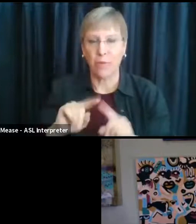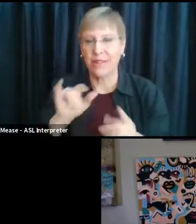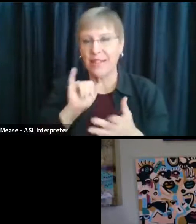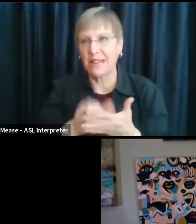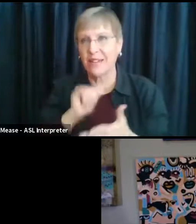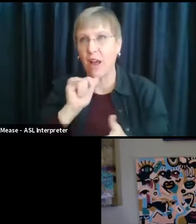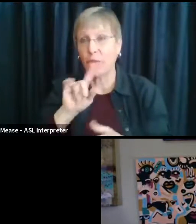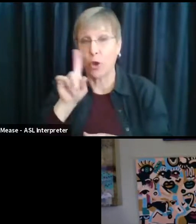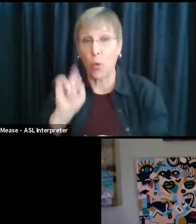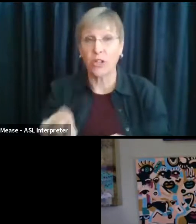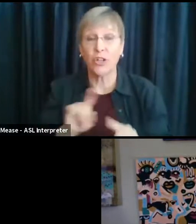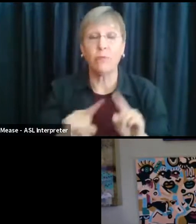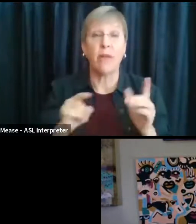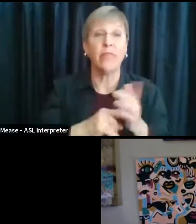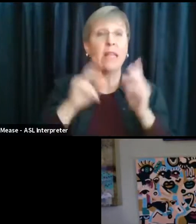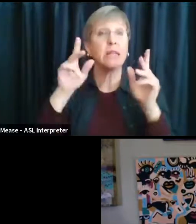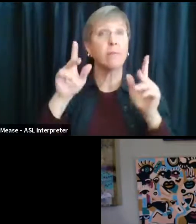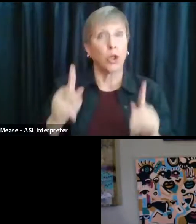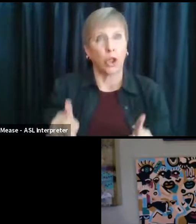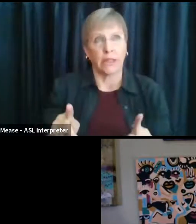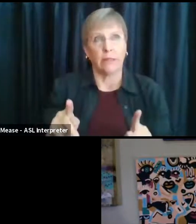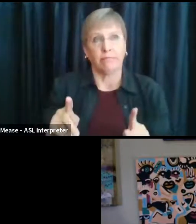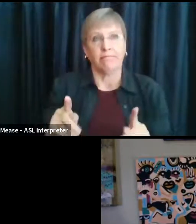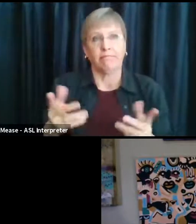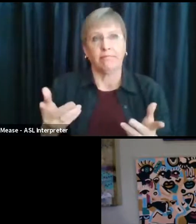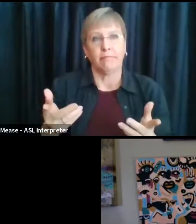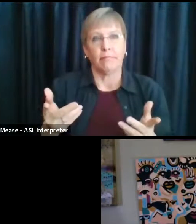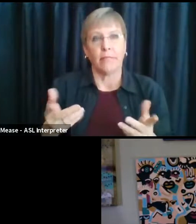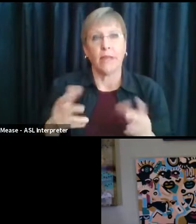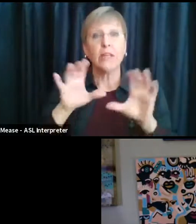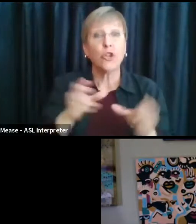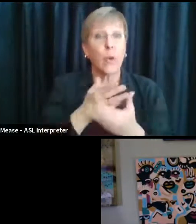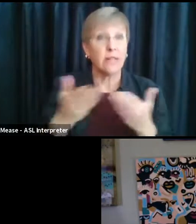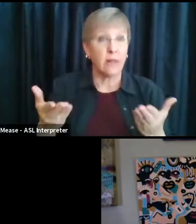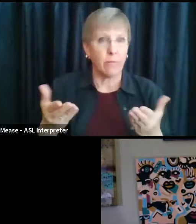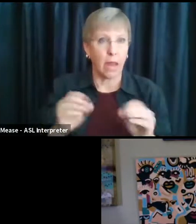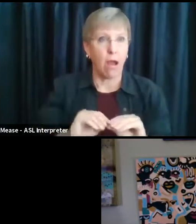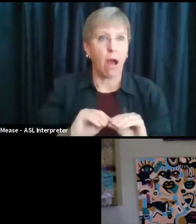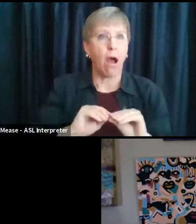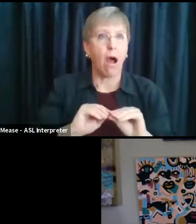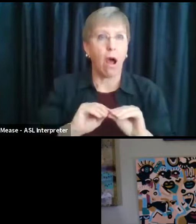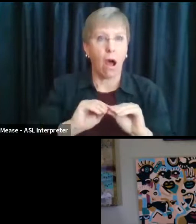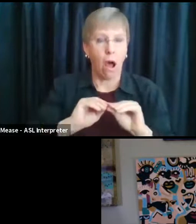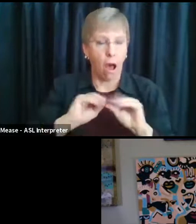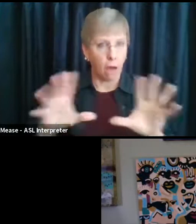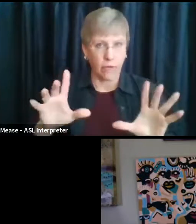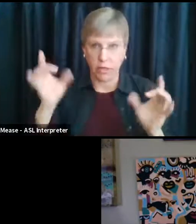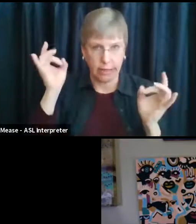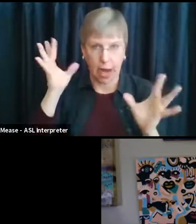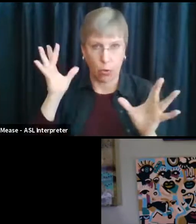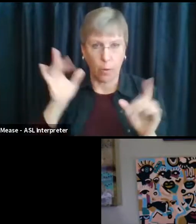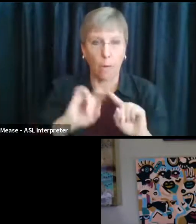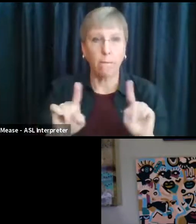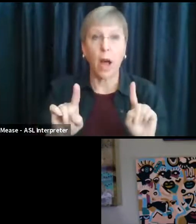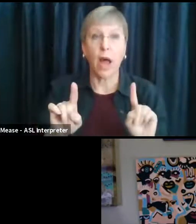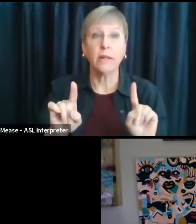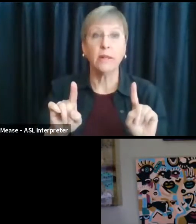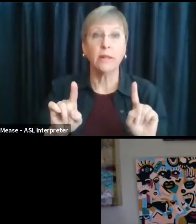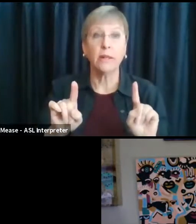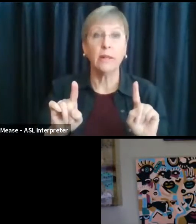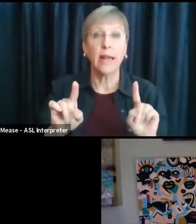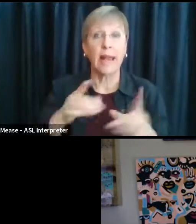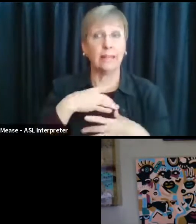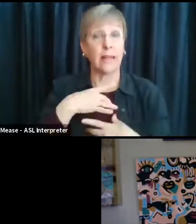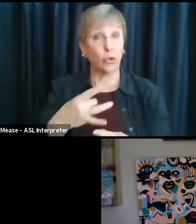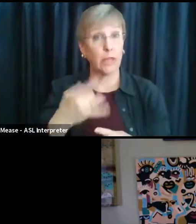is that this person is doing something obviously reprehensible. But what is interesting